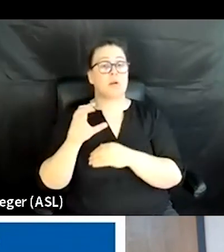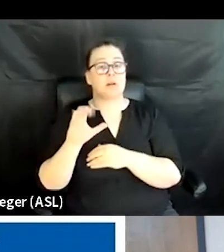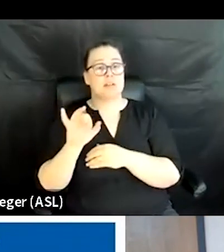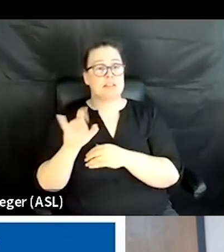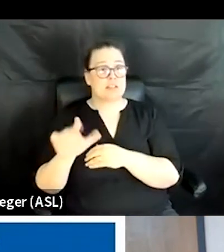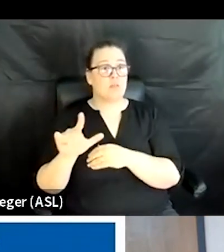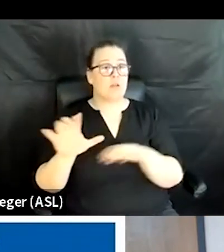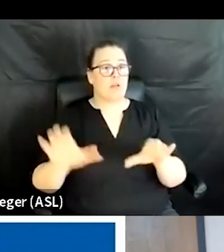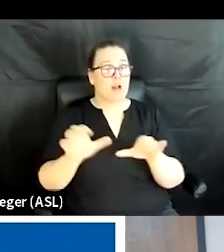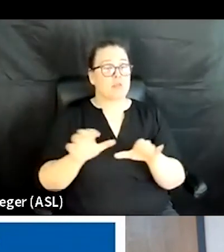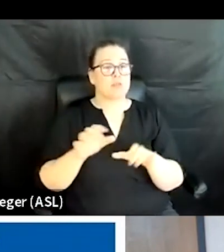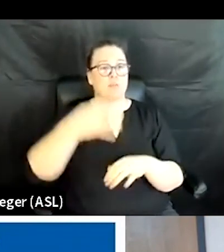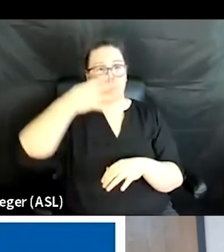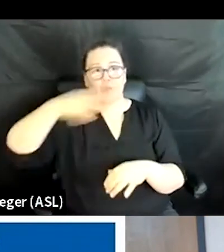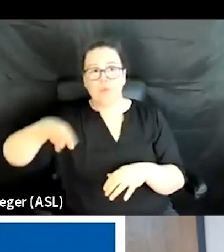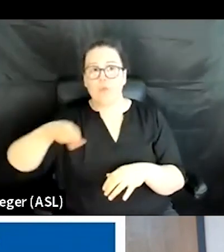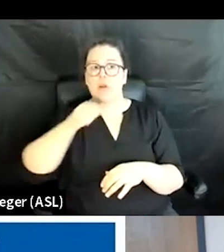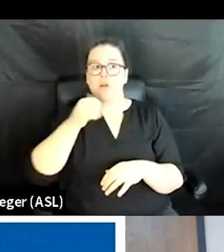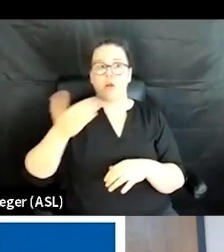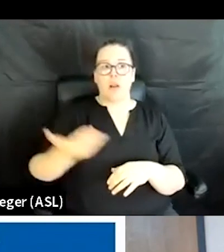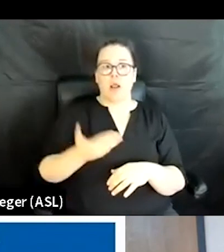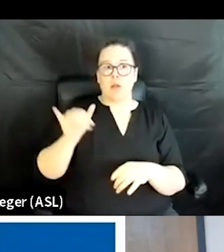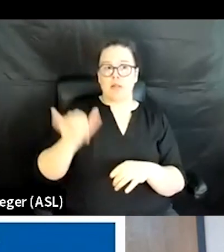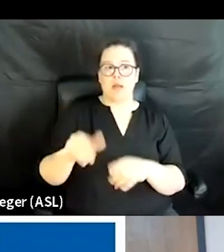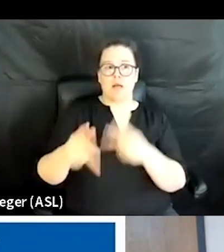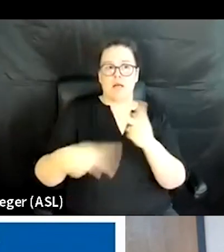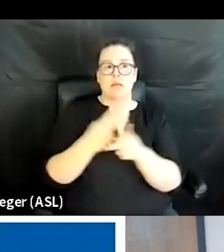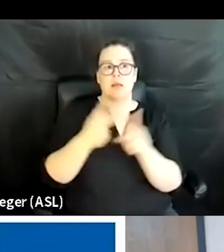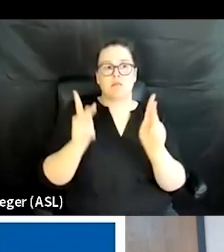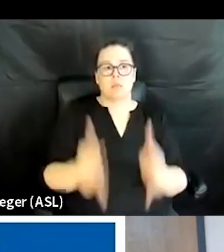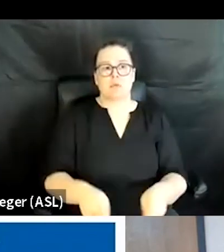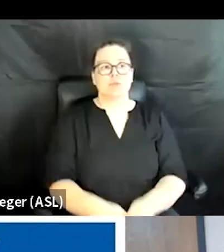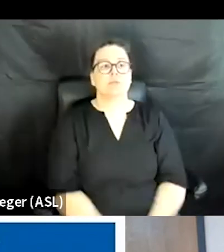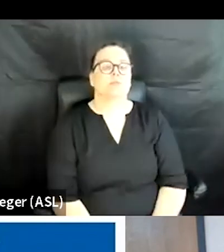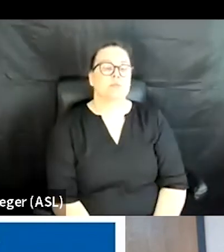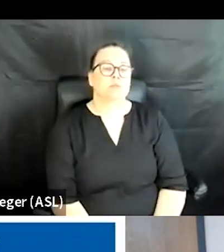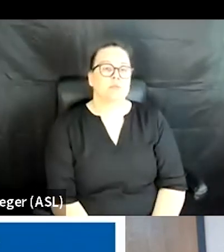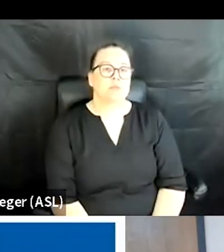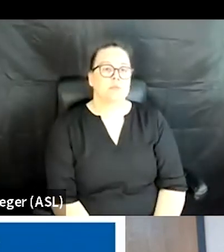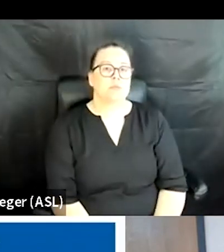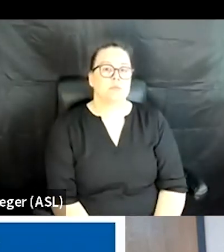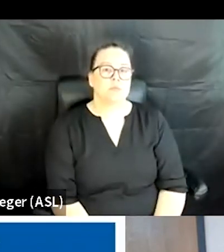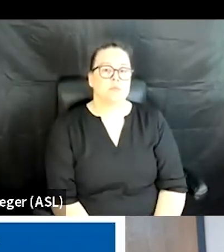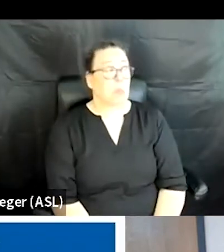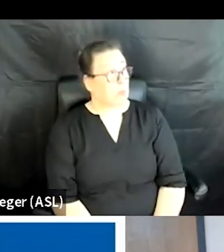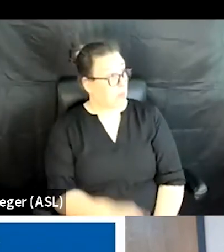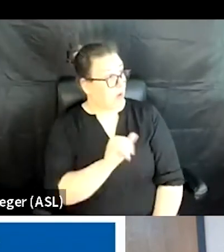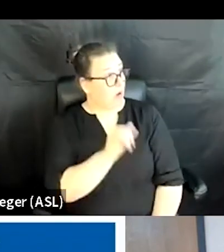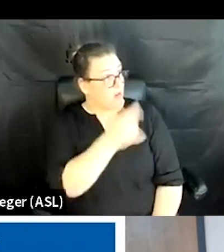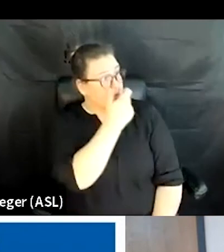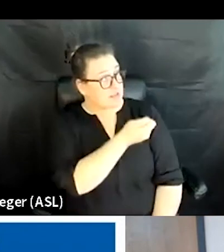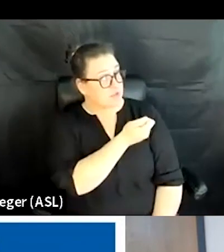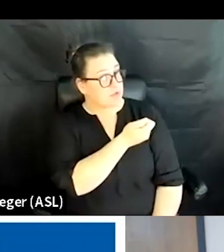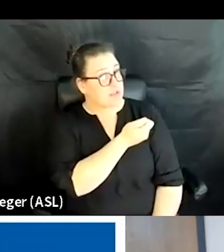in hiring of such an individual or retaining that person. That's very interesting. Raises